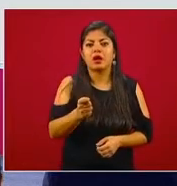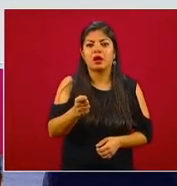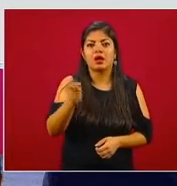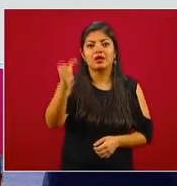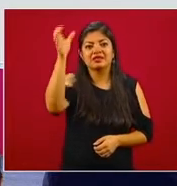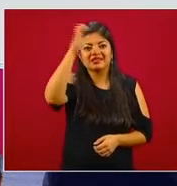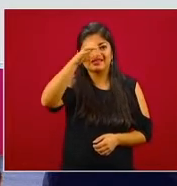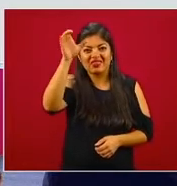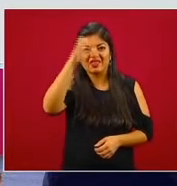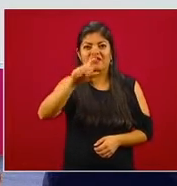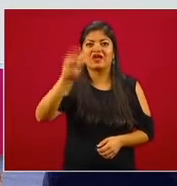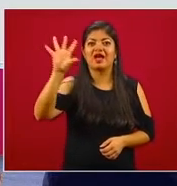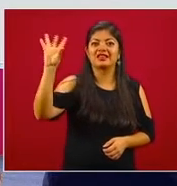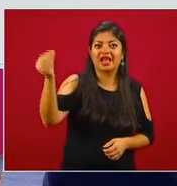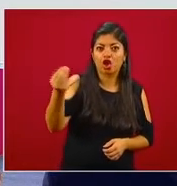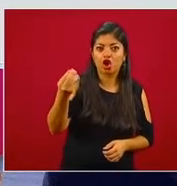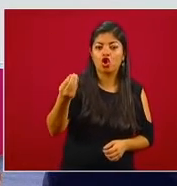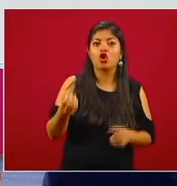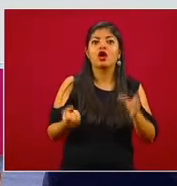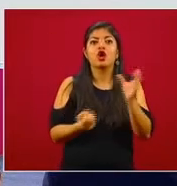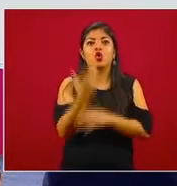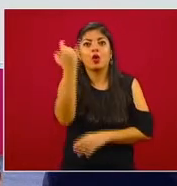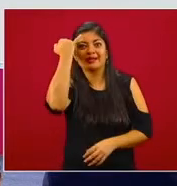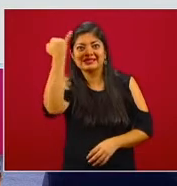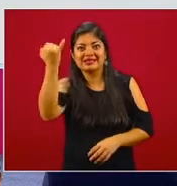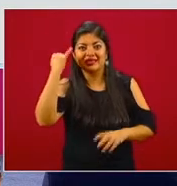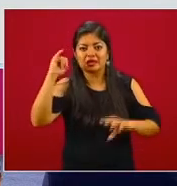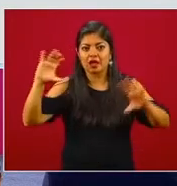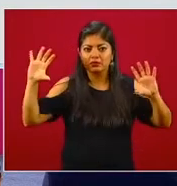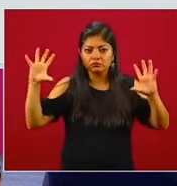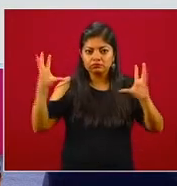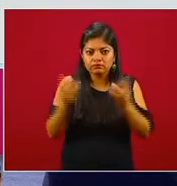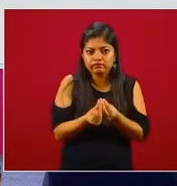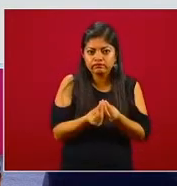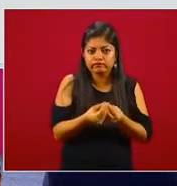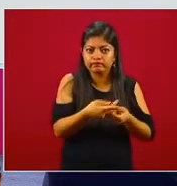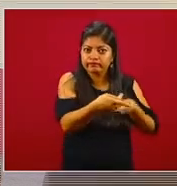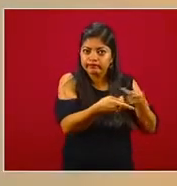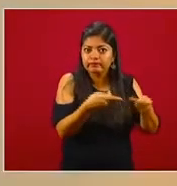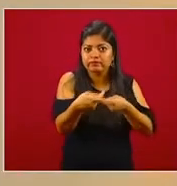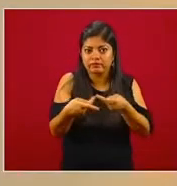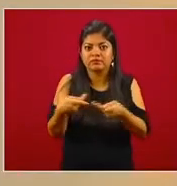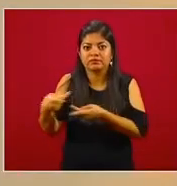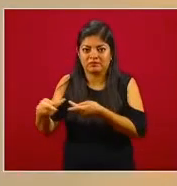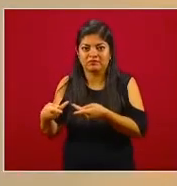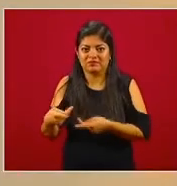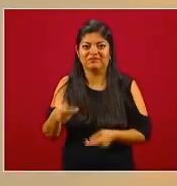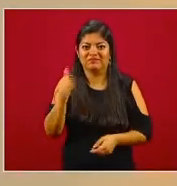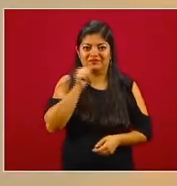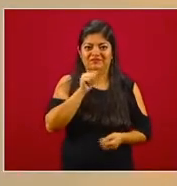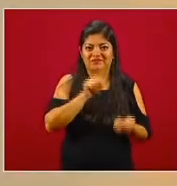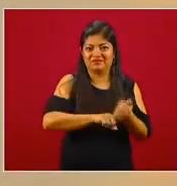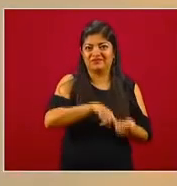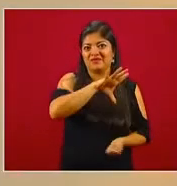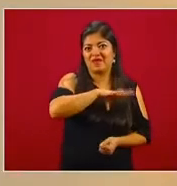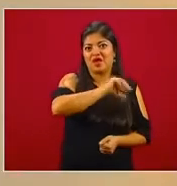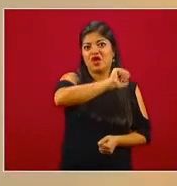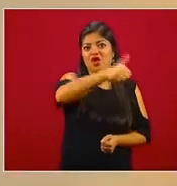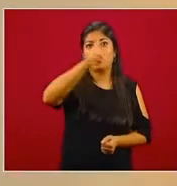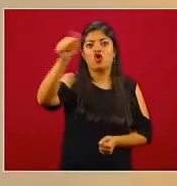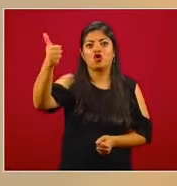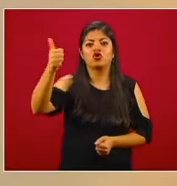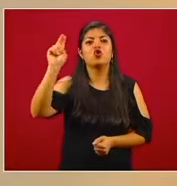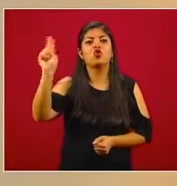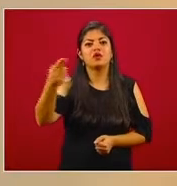COVID-19. We've organized a series of actions that have been explaining the